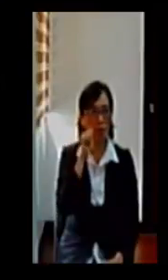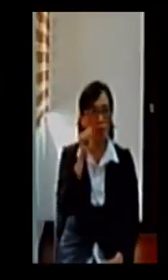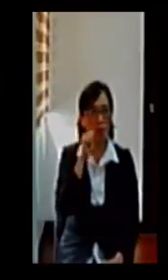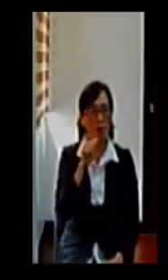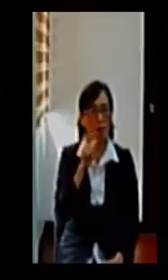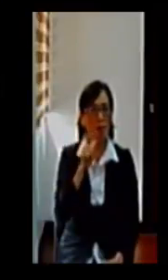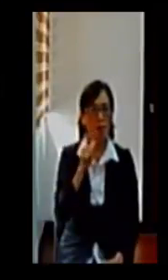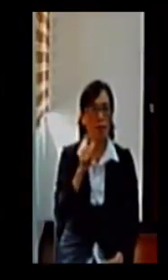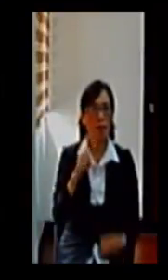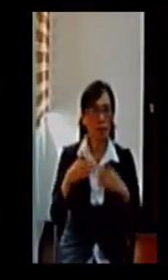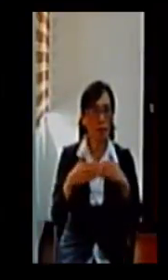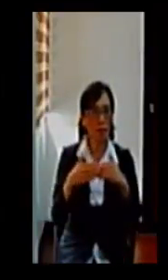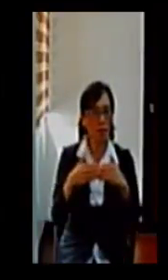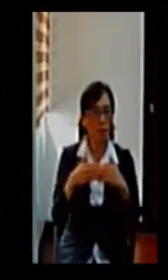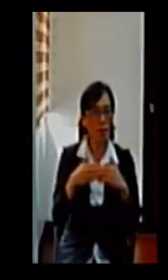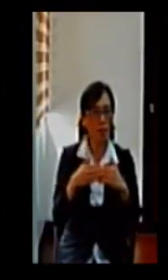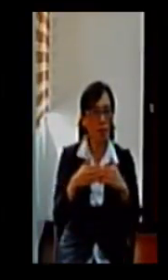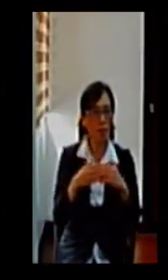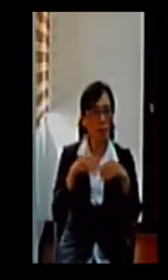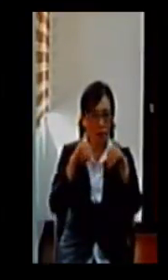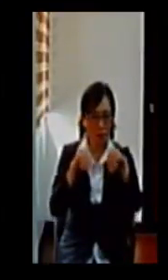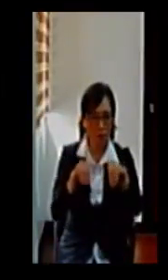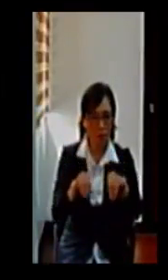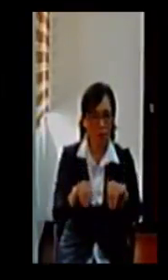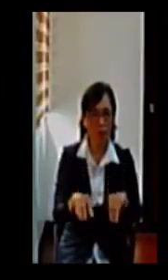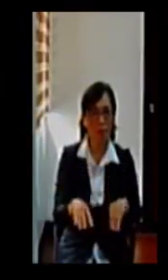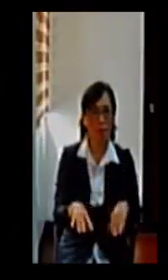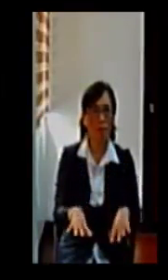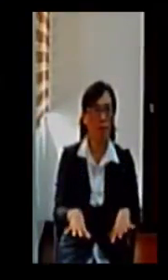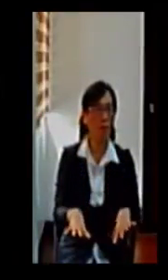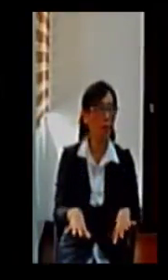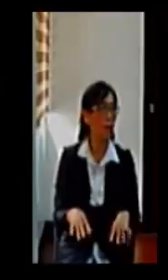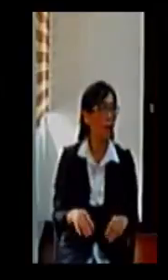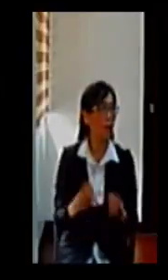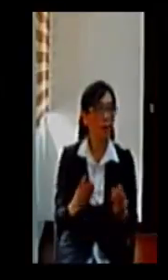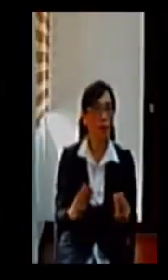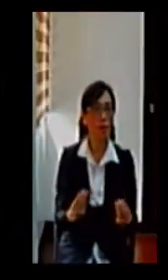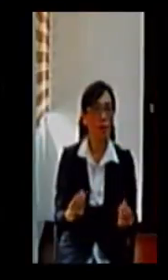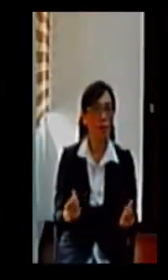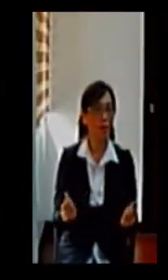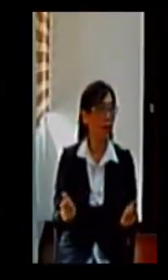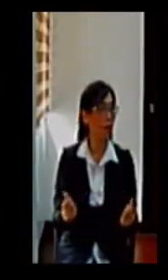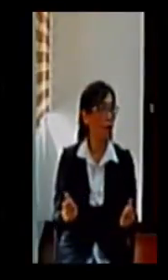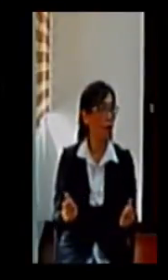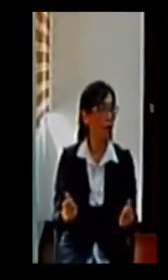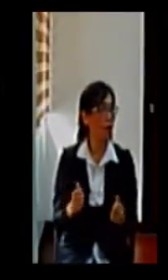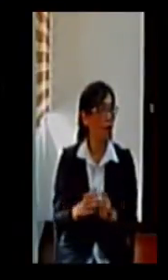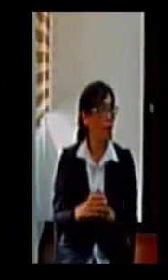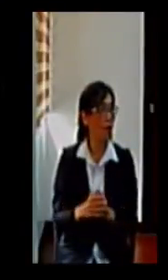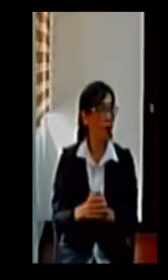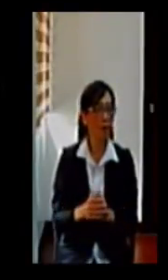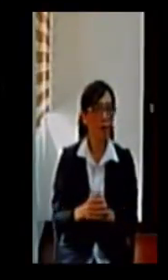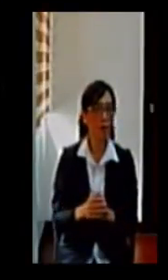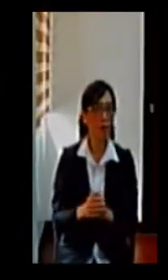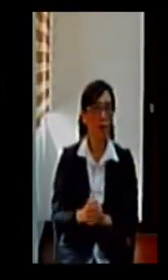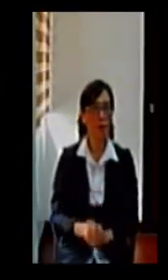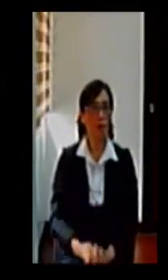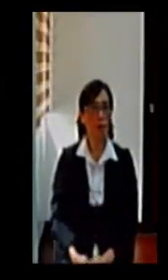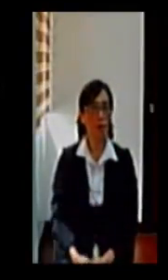we are nearing that inbreeding depression. So it's going to that sort of extinction threshold,